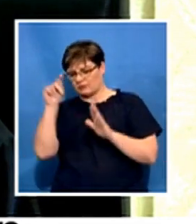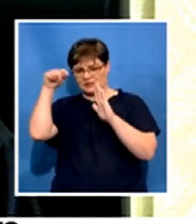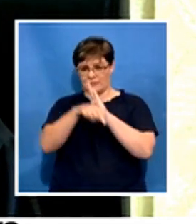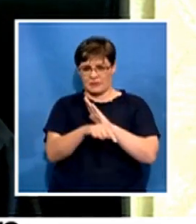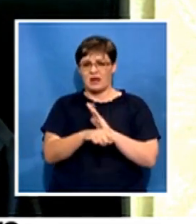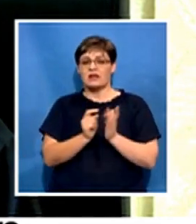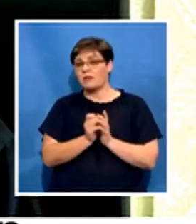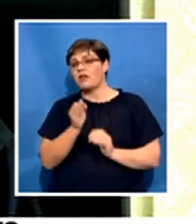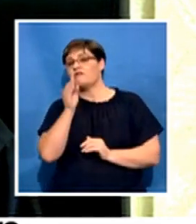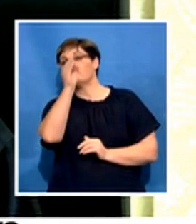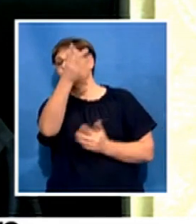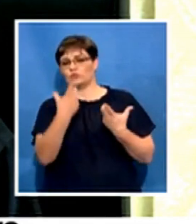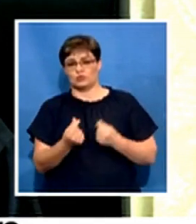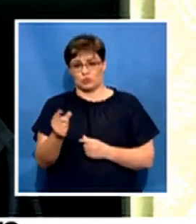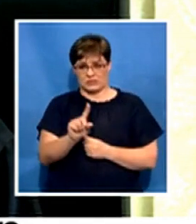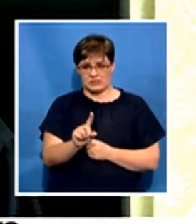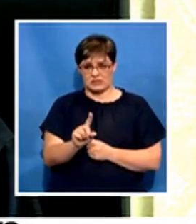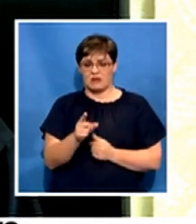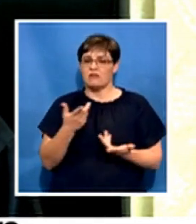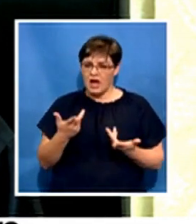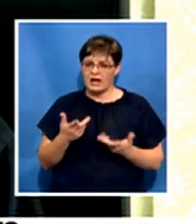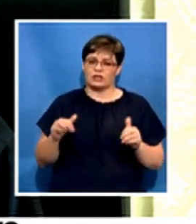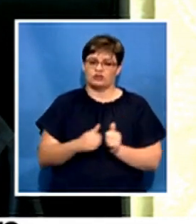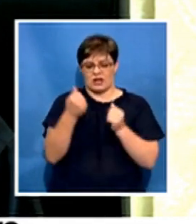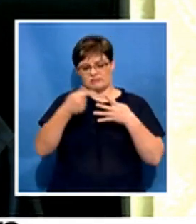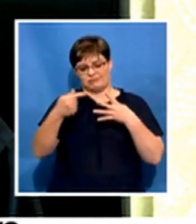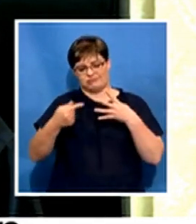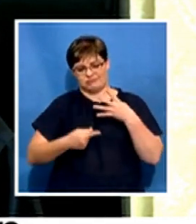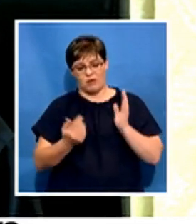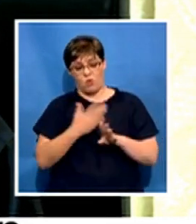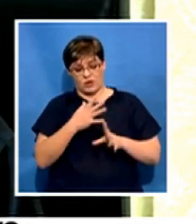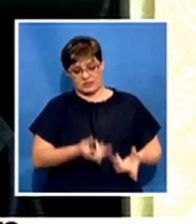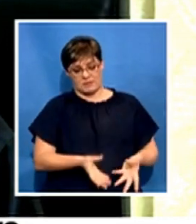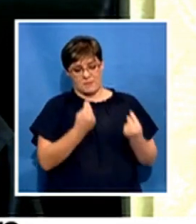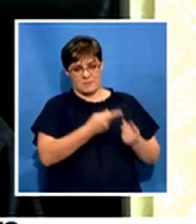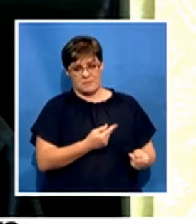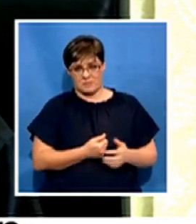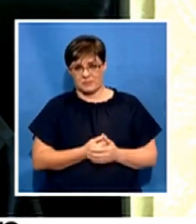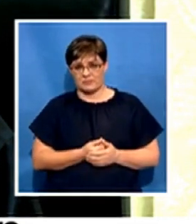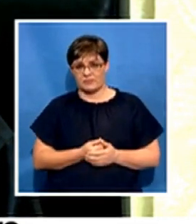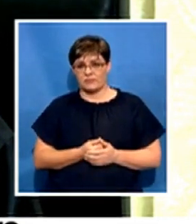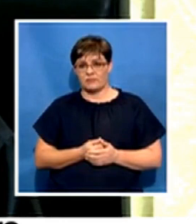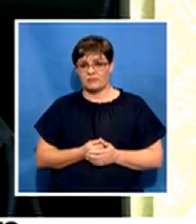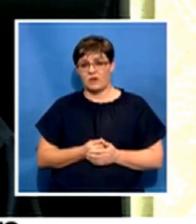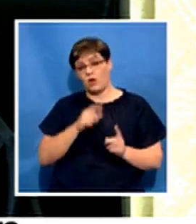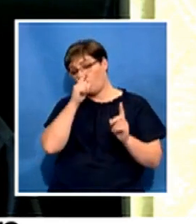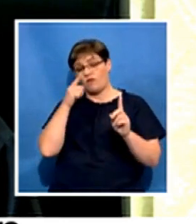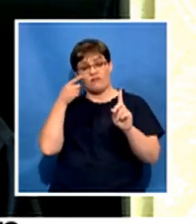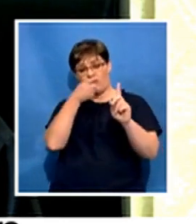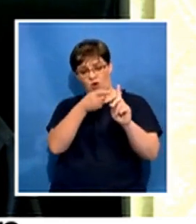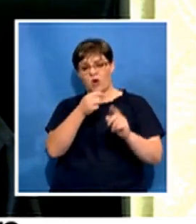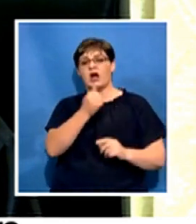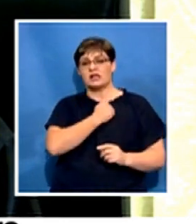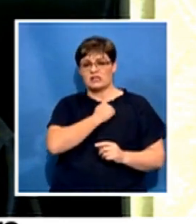many challenges facing workers. Towards that end, Cosatu shall be reviewing its